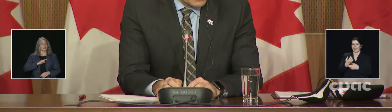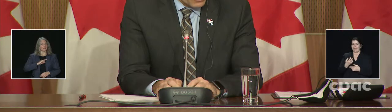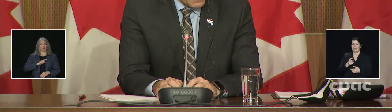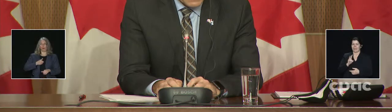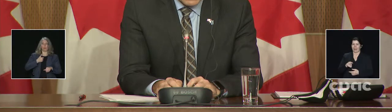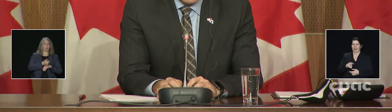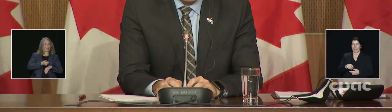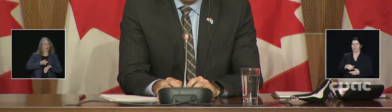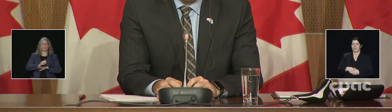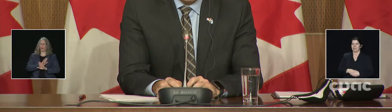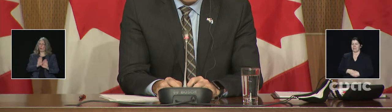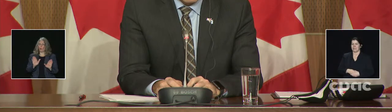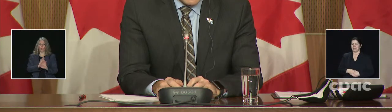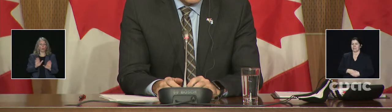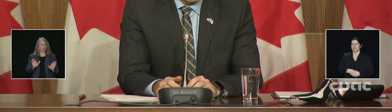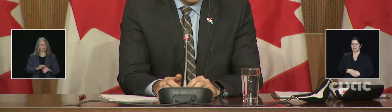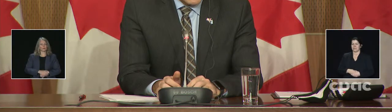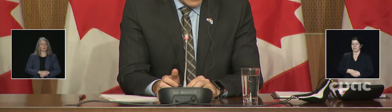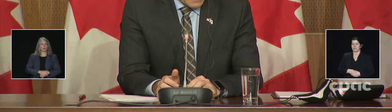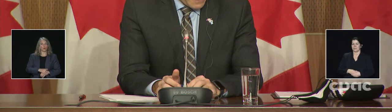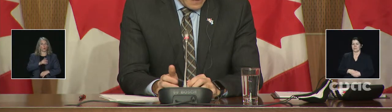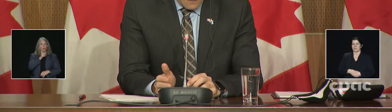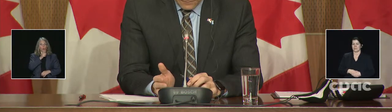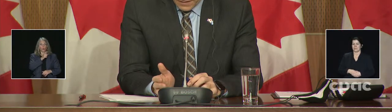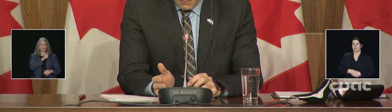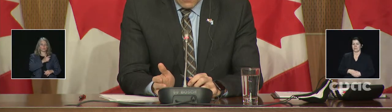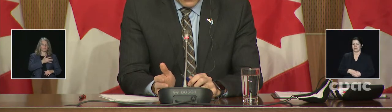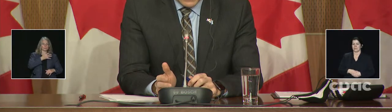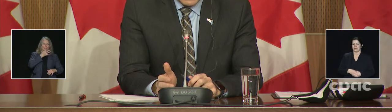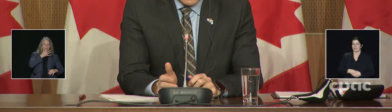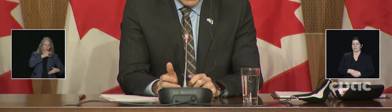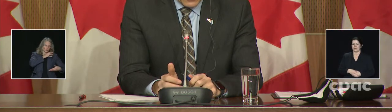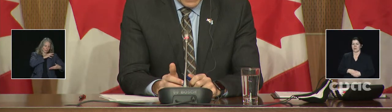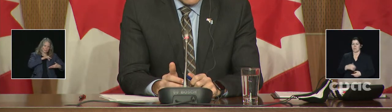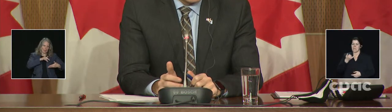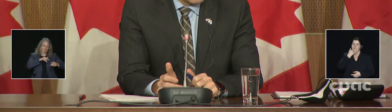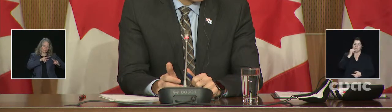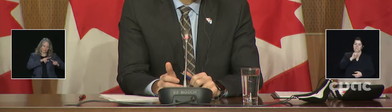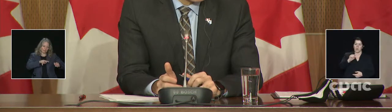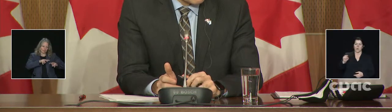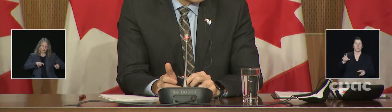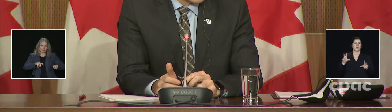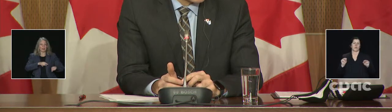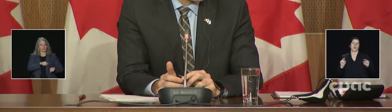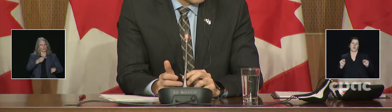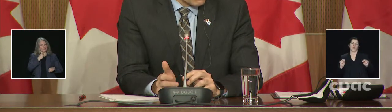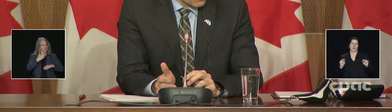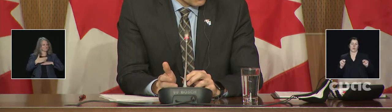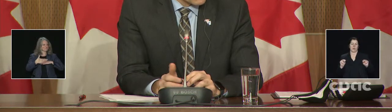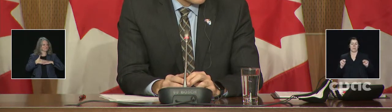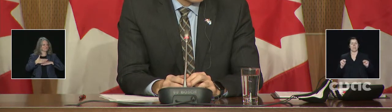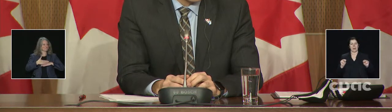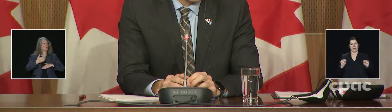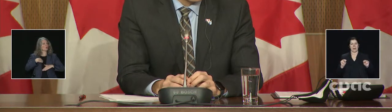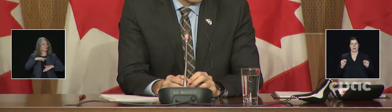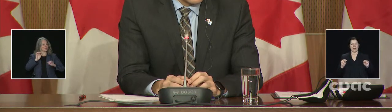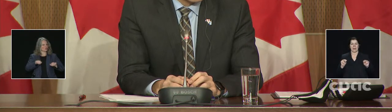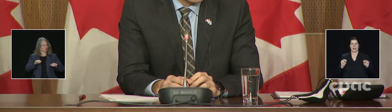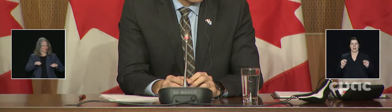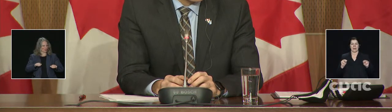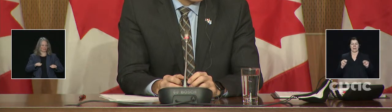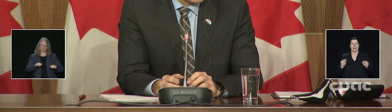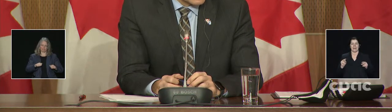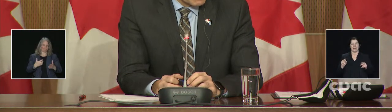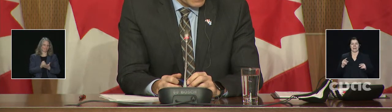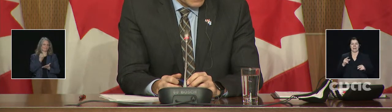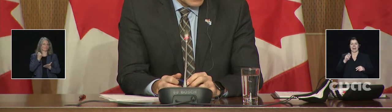blame anyone. Experts have, however, said that we could have used rapid tests more